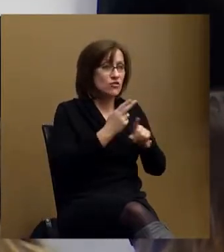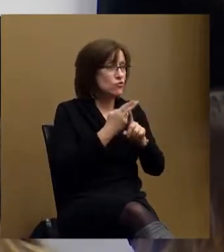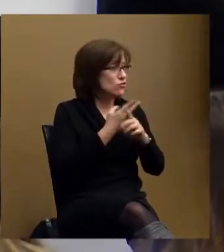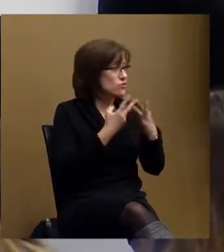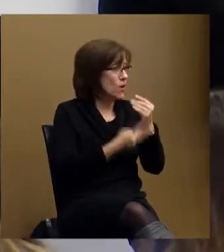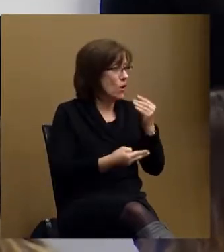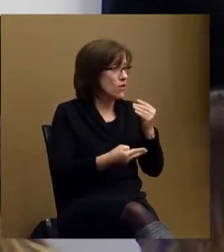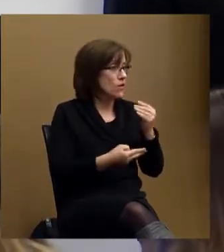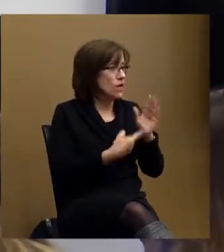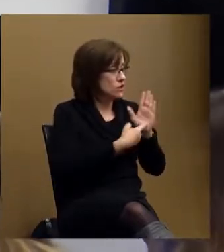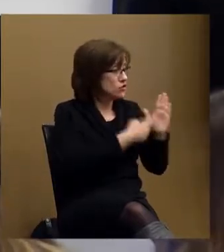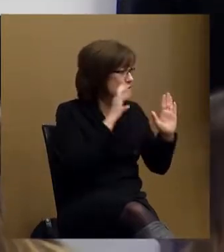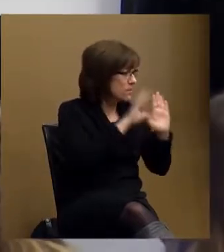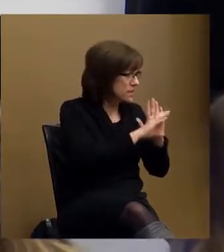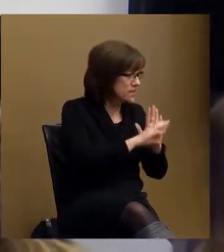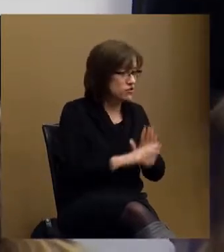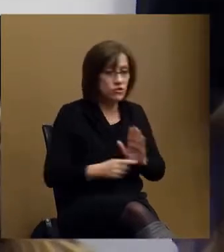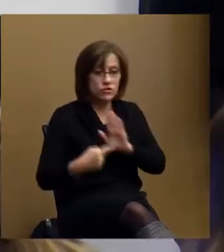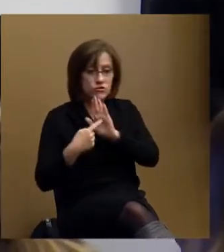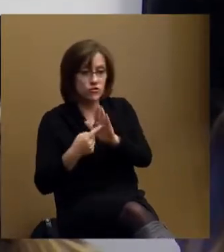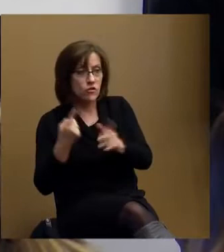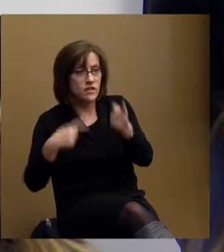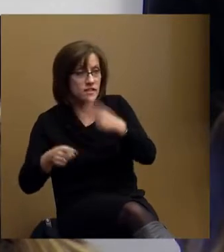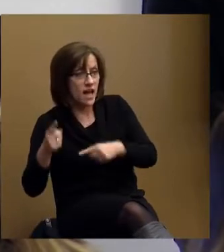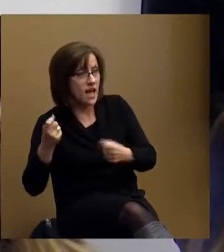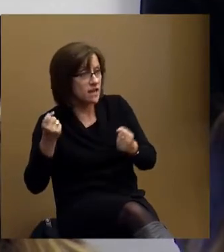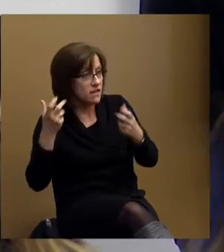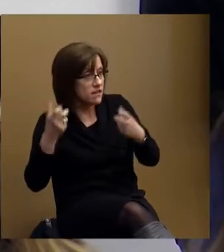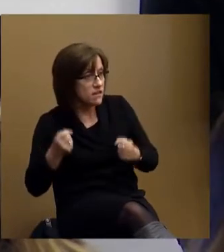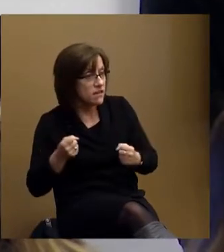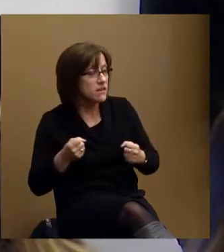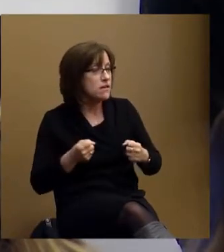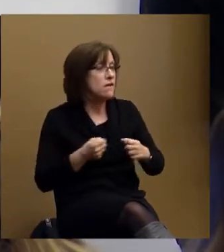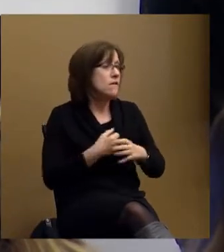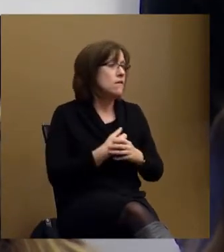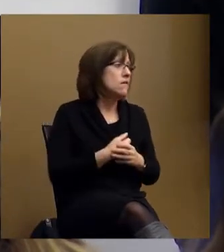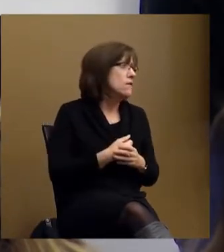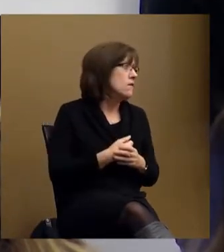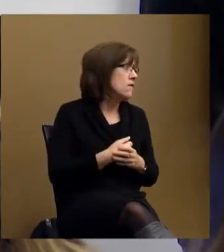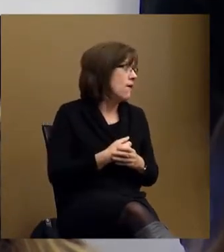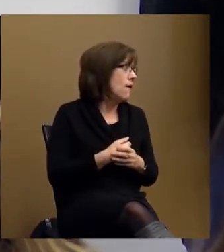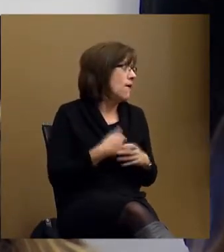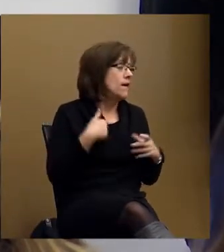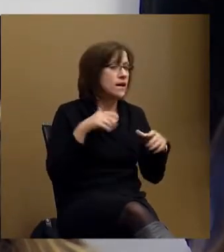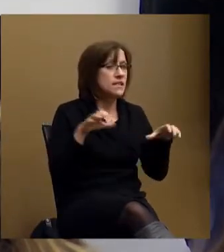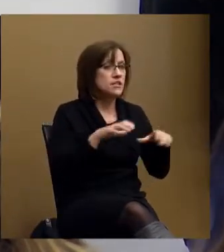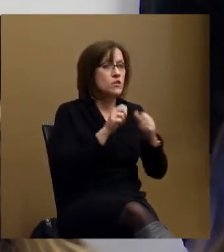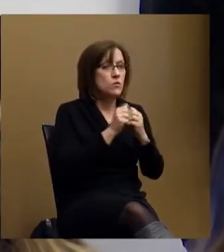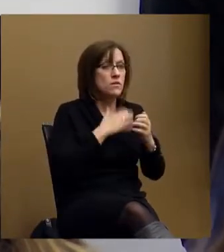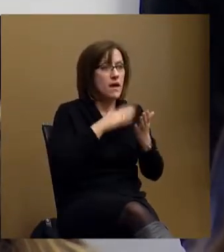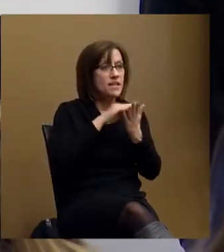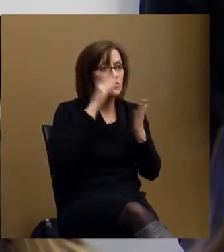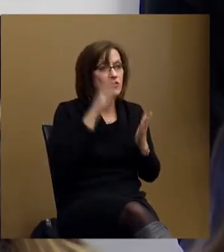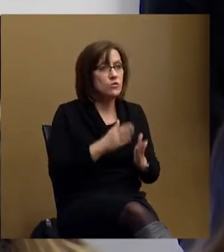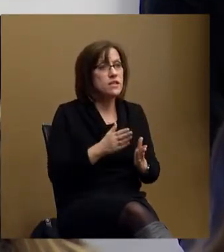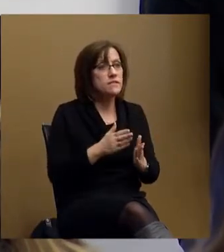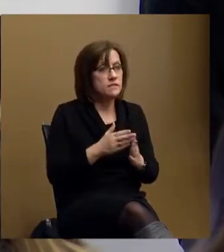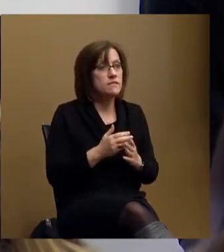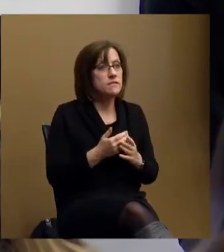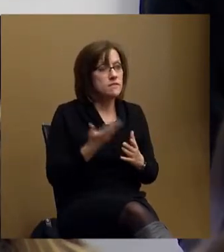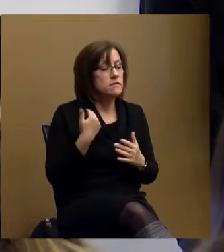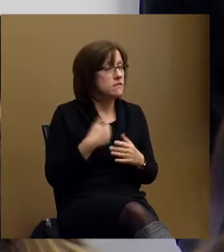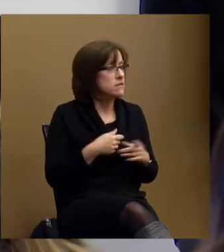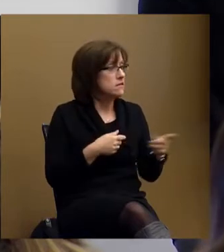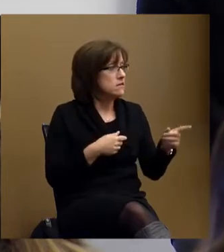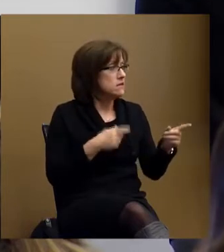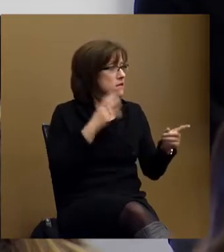I've done that with a student of mine, and she's now graduating from verbal, who was in class. Like, do you mean